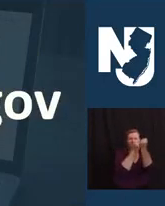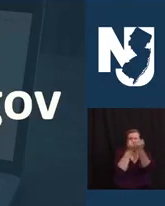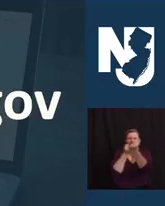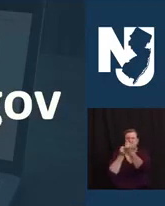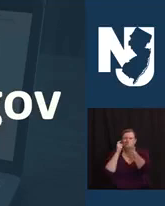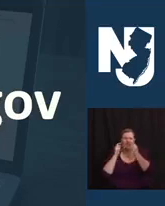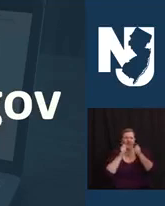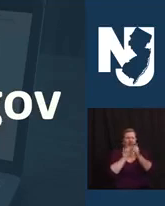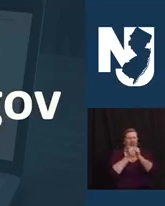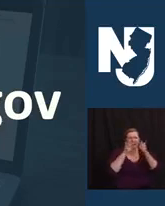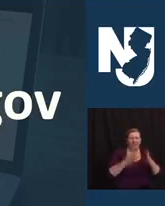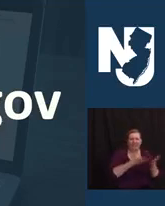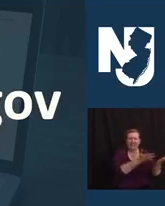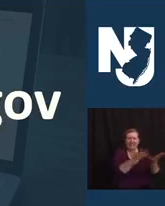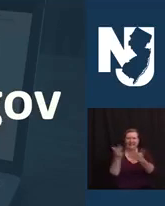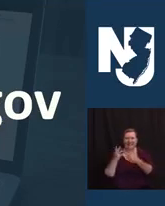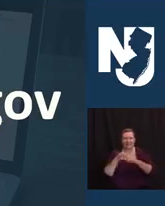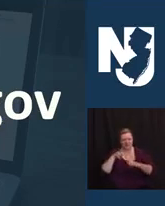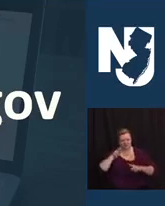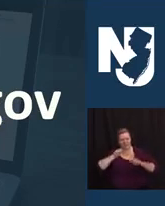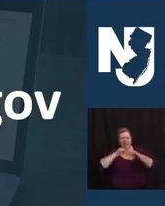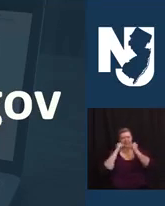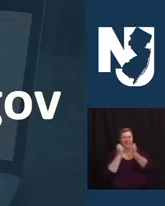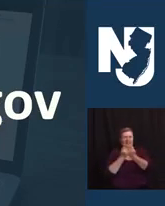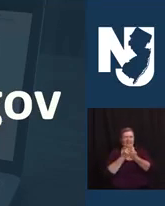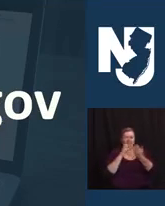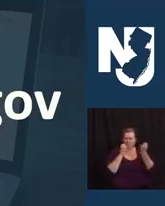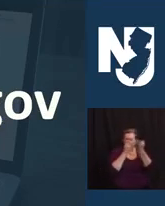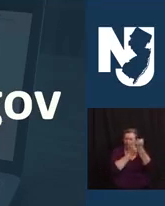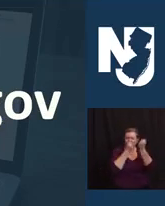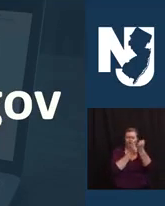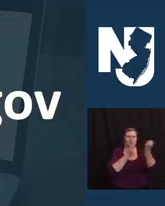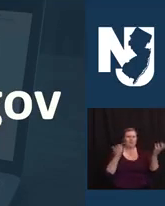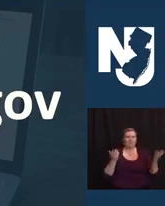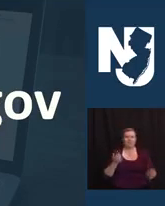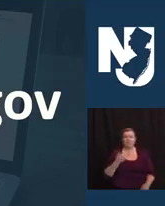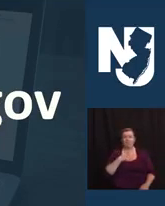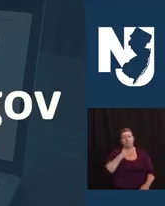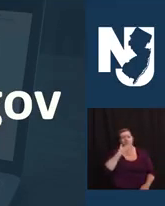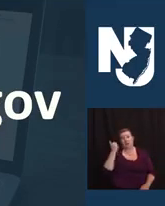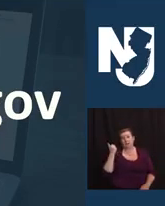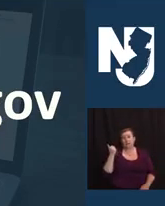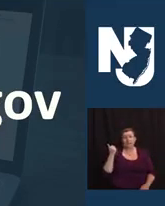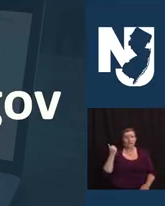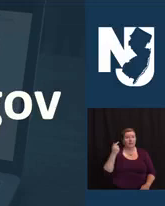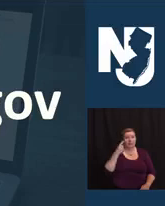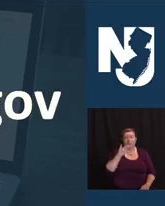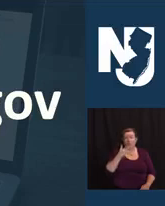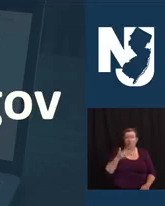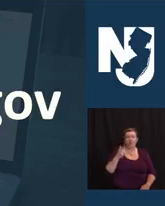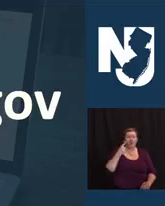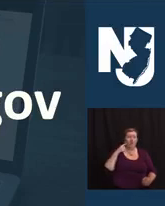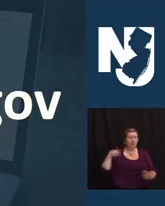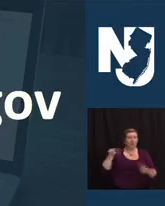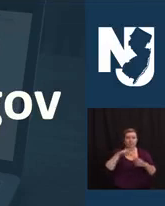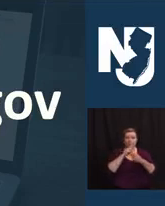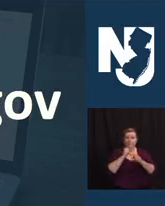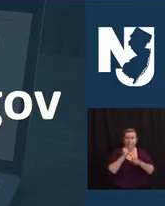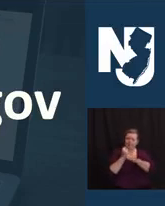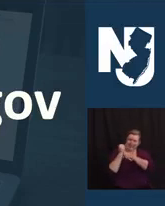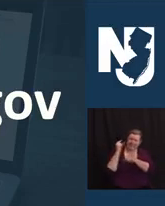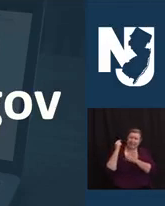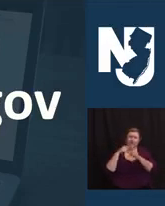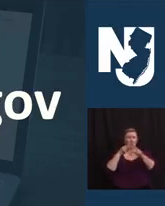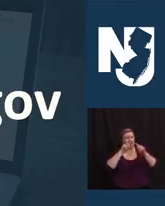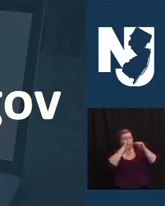U.S. squad. We wish them all the very best, and we congratulate all of them on making Team